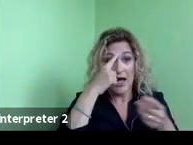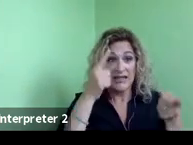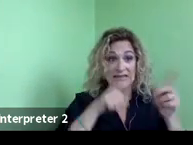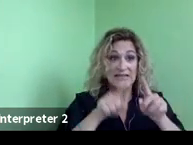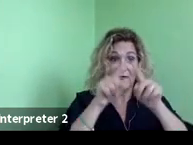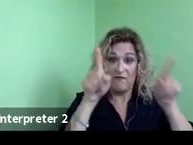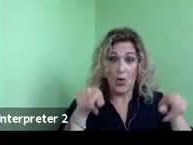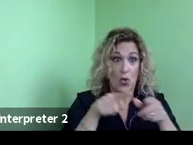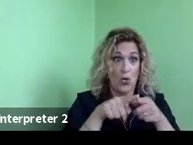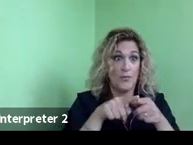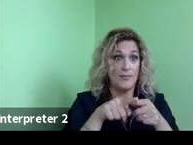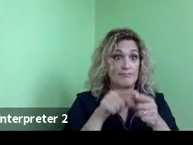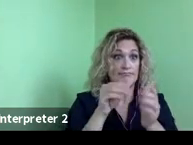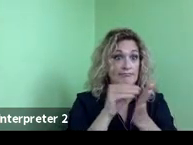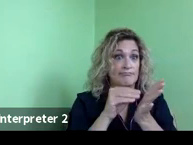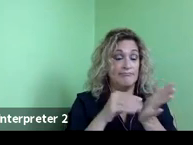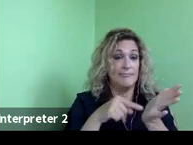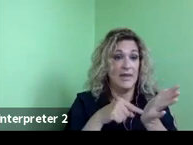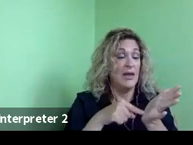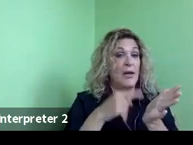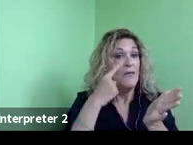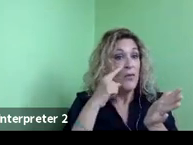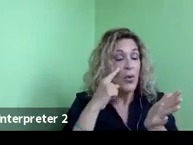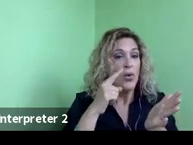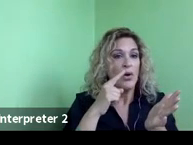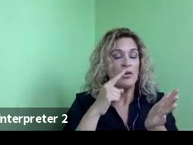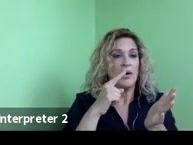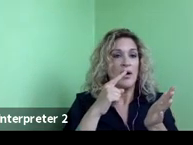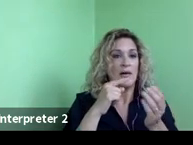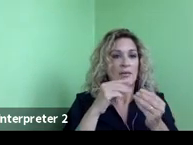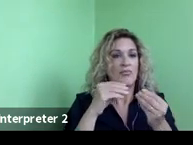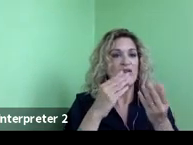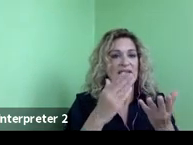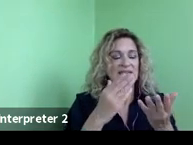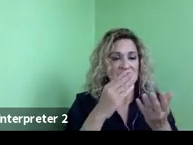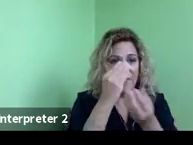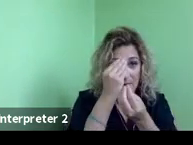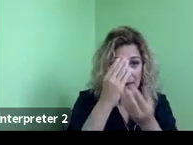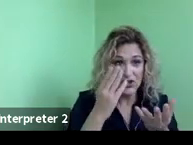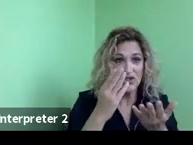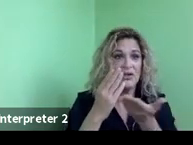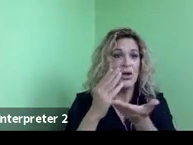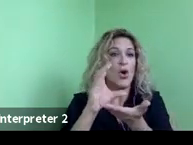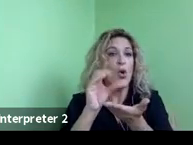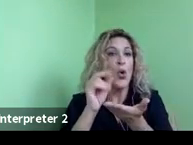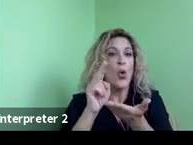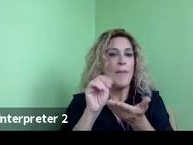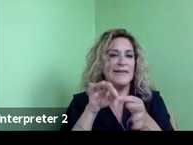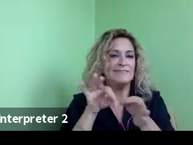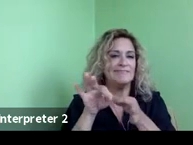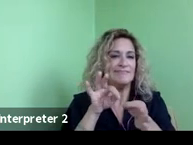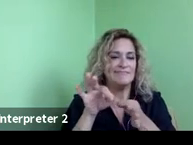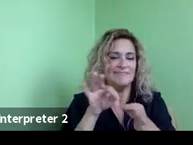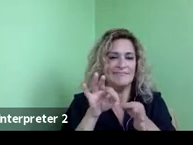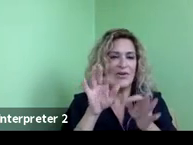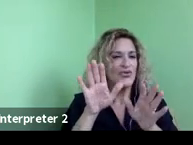a consent for release of information. So Corbin did such a great job sort of describing what a release of